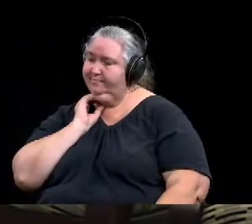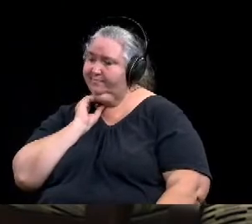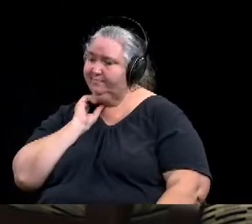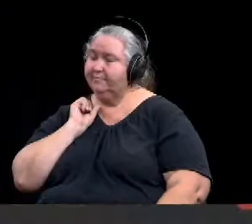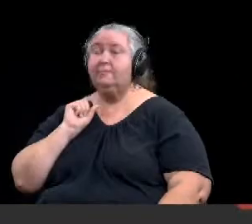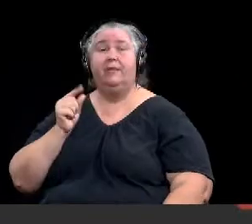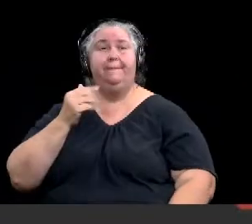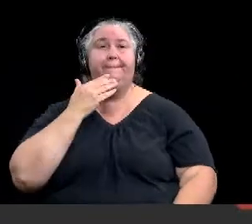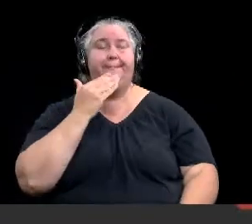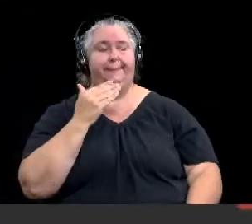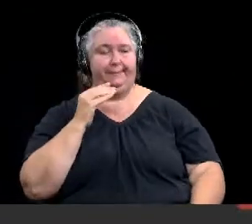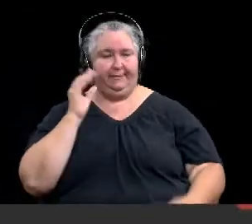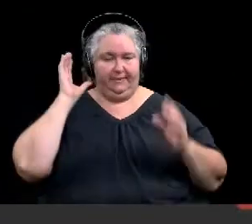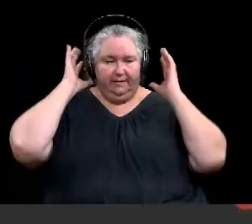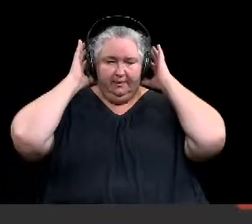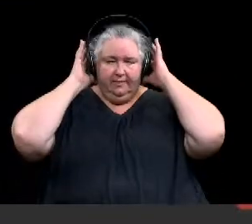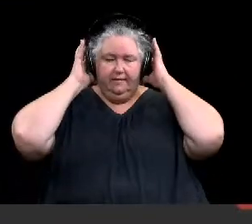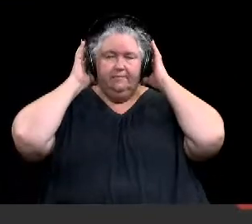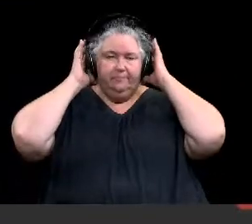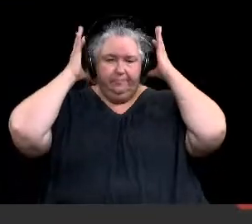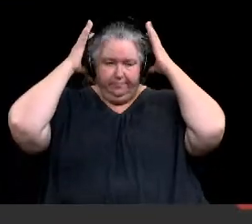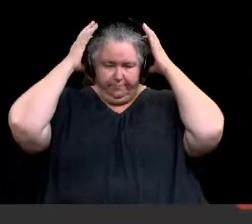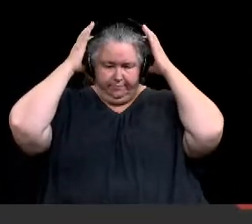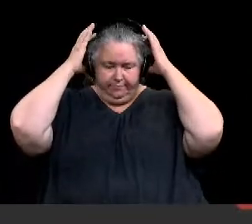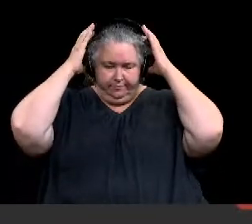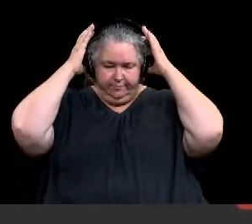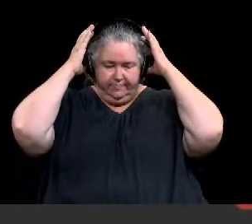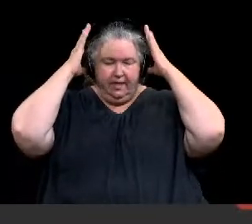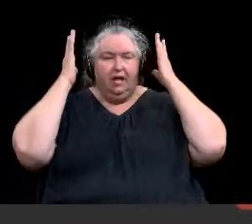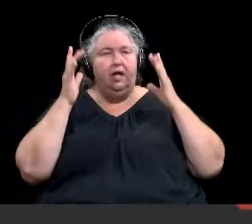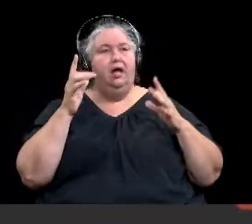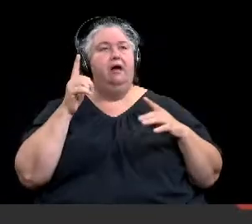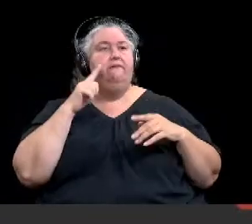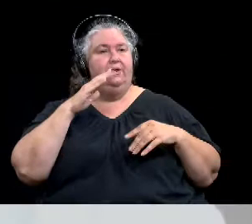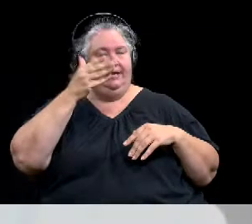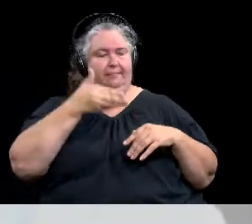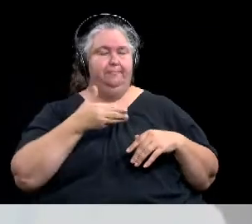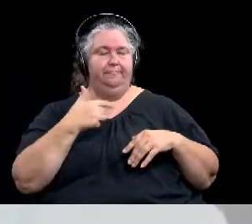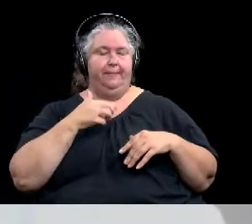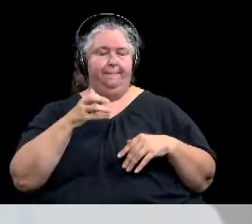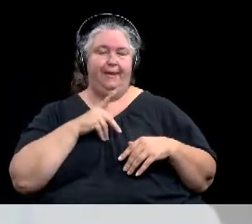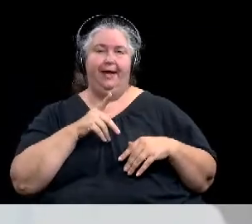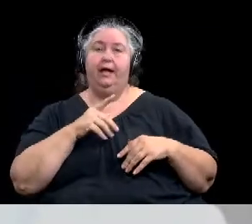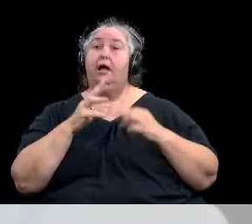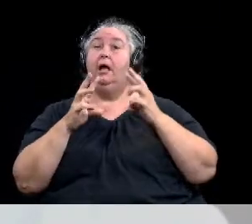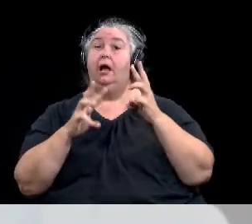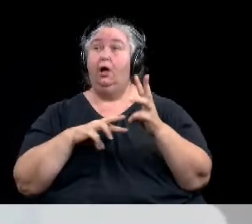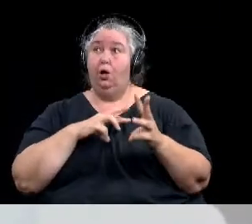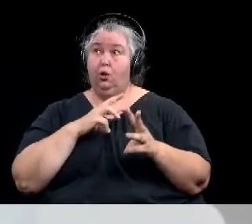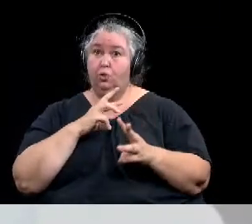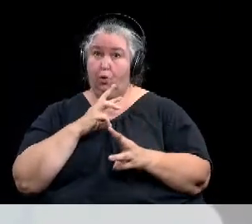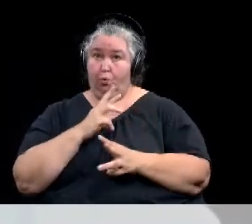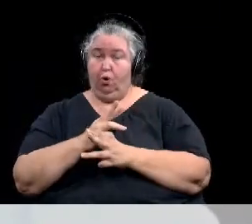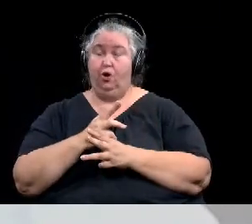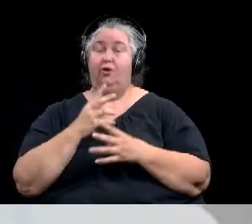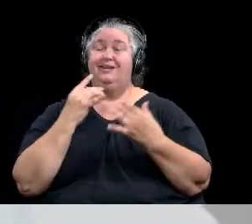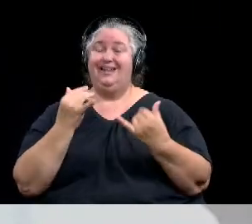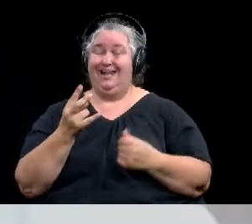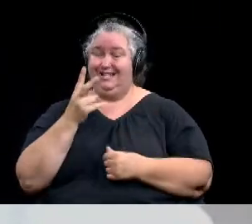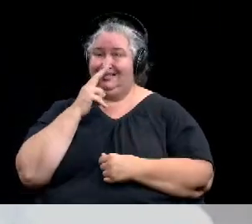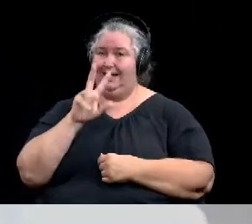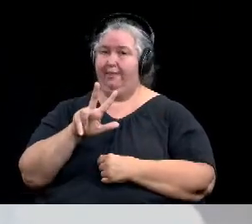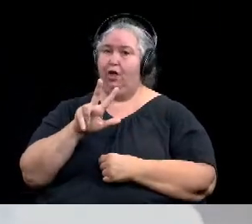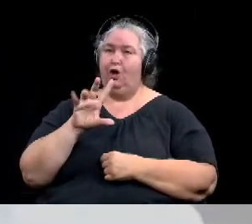Thank you, Larry, and thank you, Mayor and Judge, for the invitation back. The world has seen 38 million